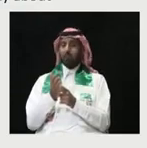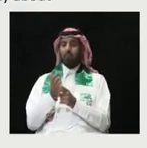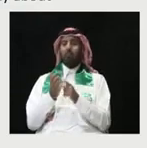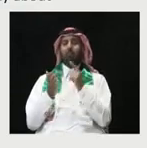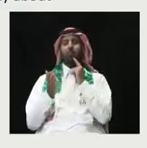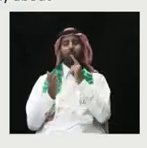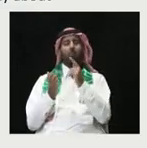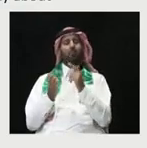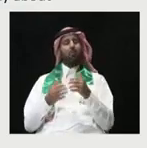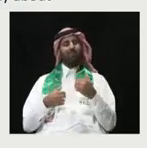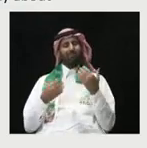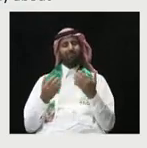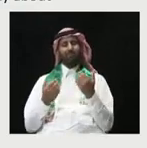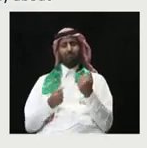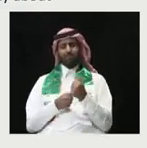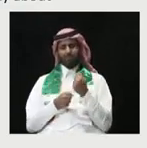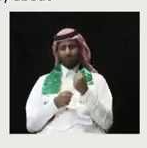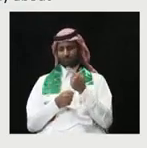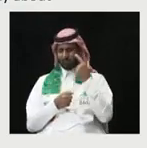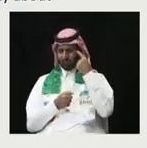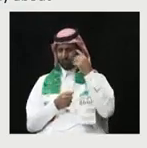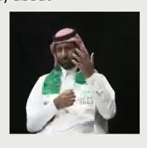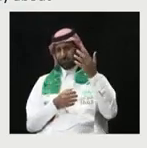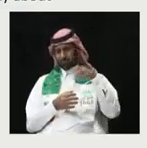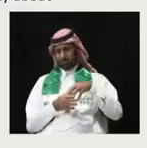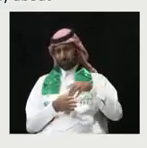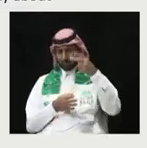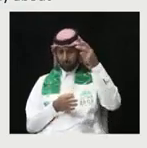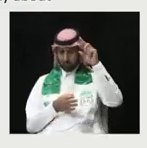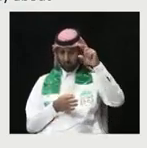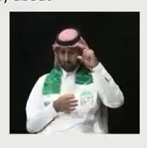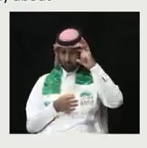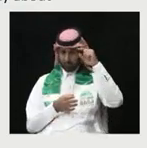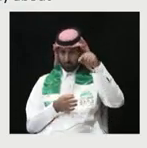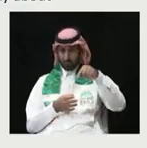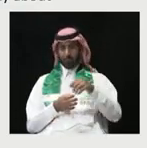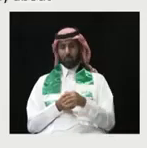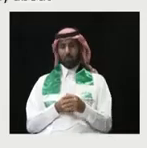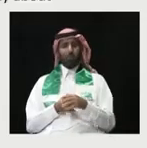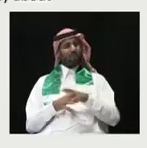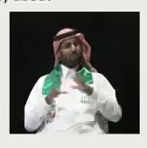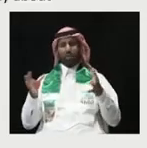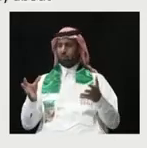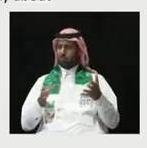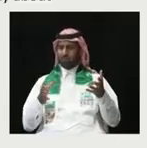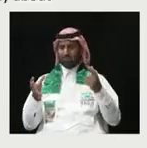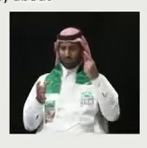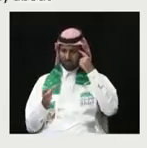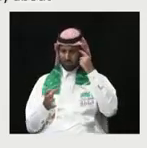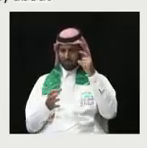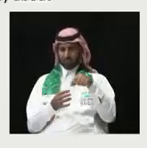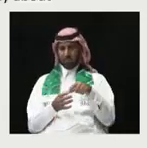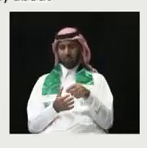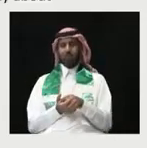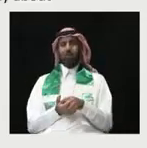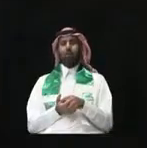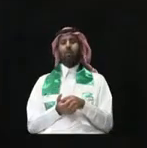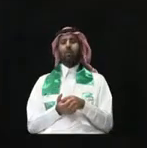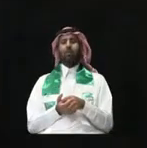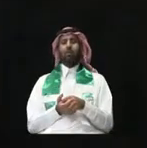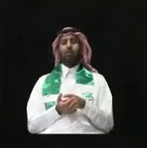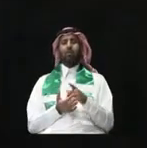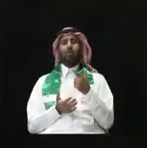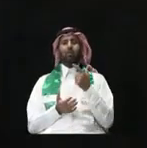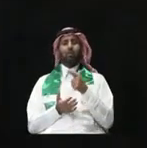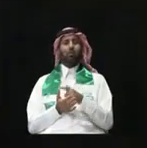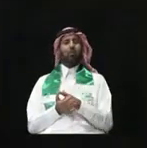about the event and the impact on your country. So you are asked to do 2 things. Number 1, the fact.